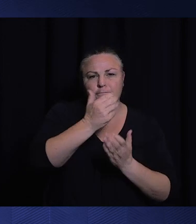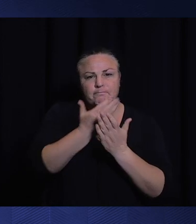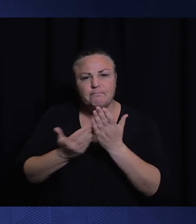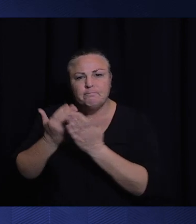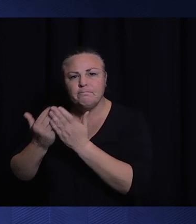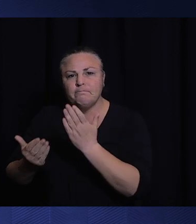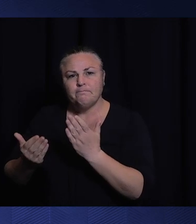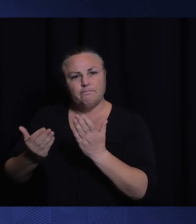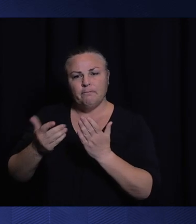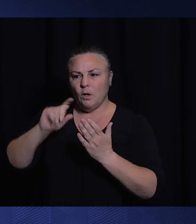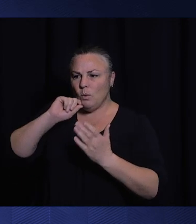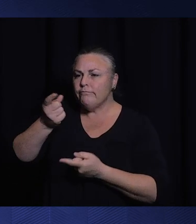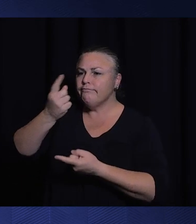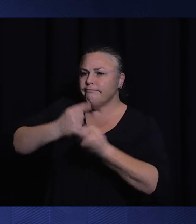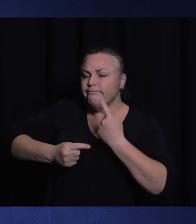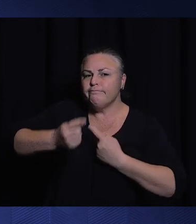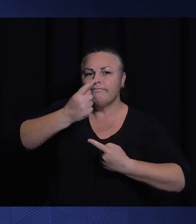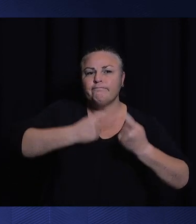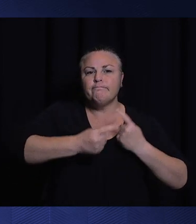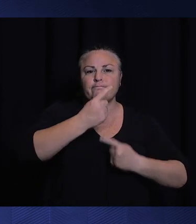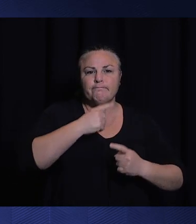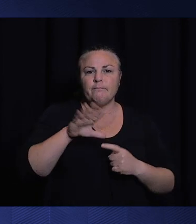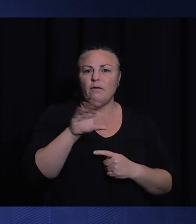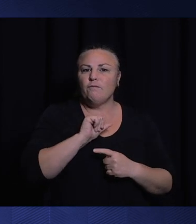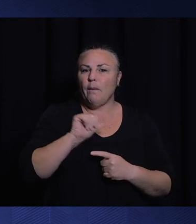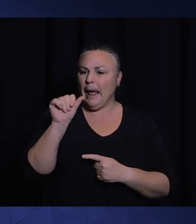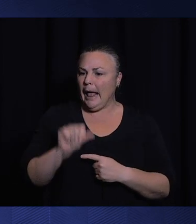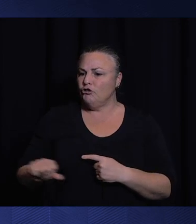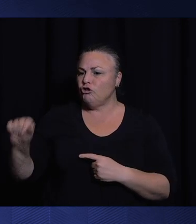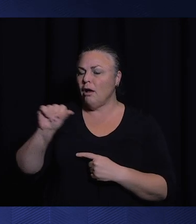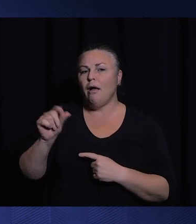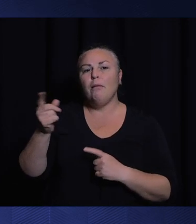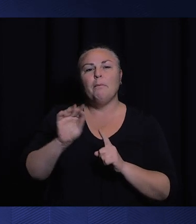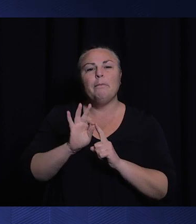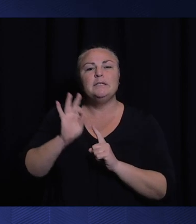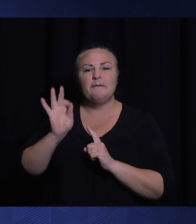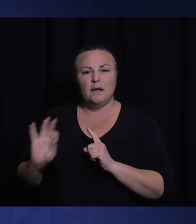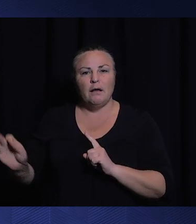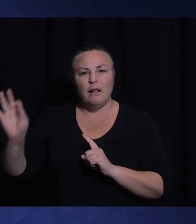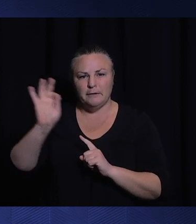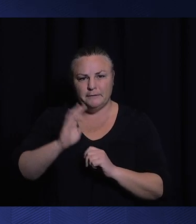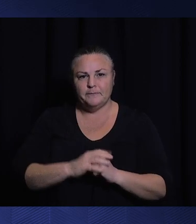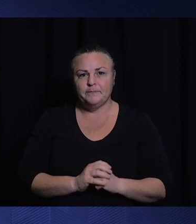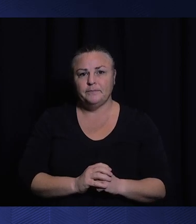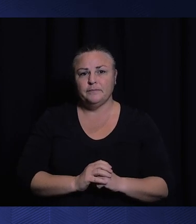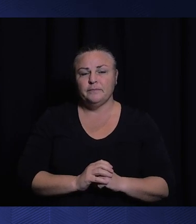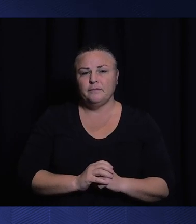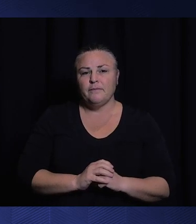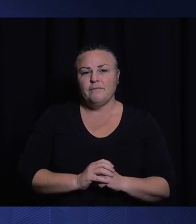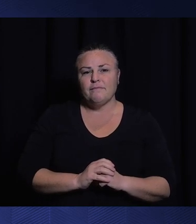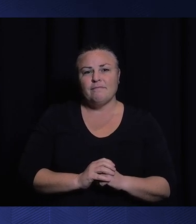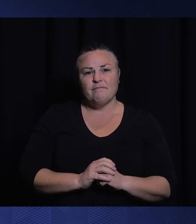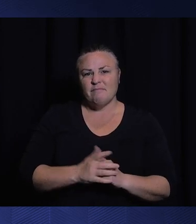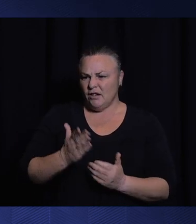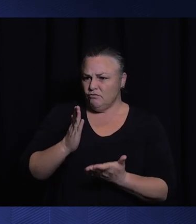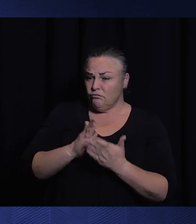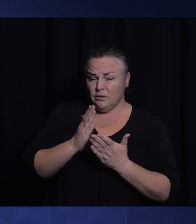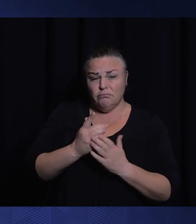Pacific. These examples span nationwide implementation and local human-scale